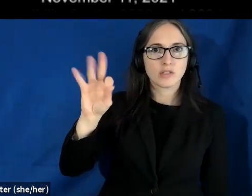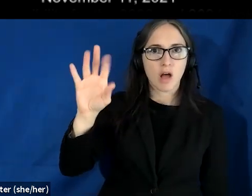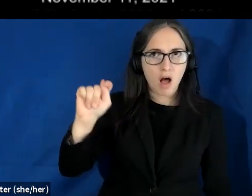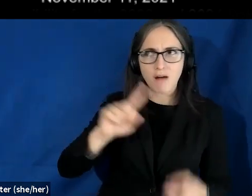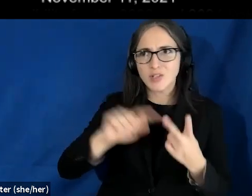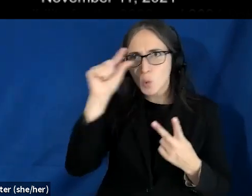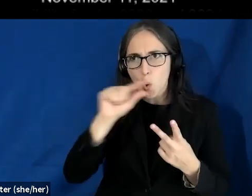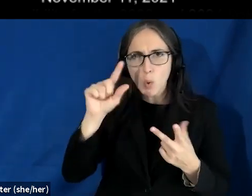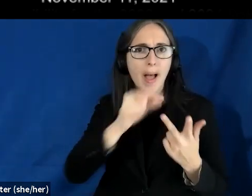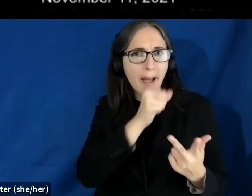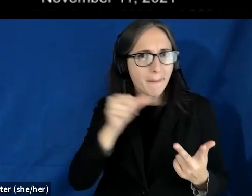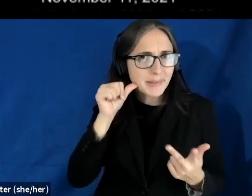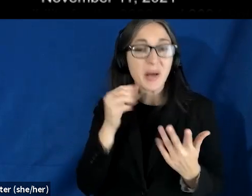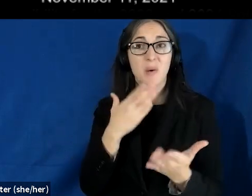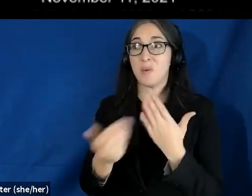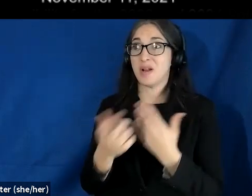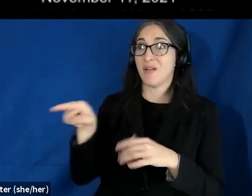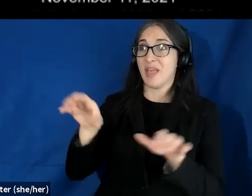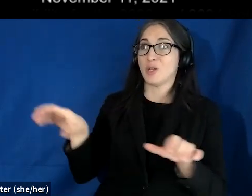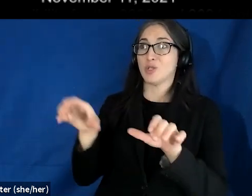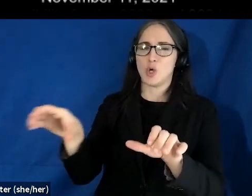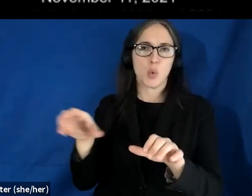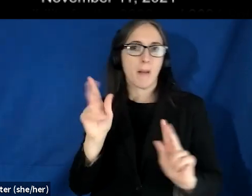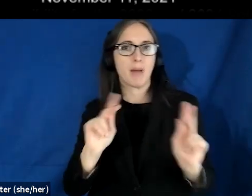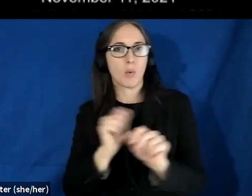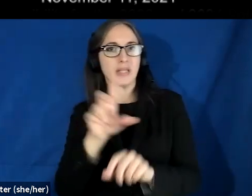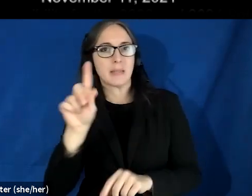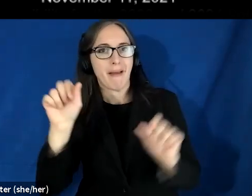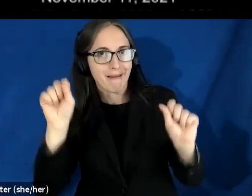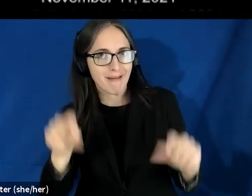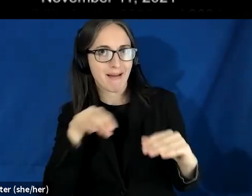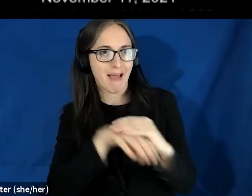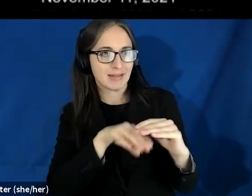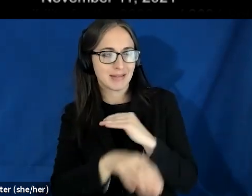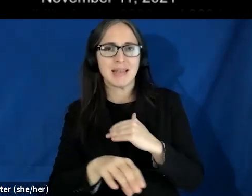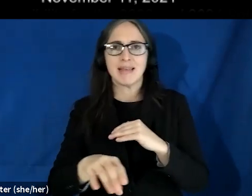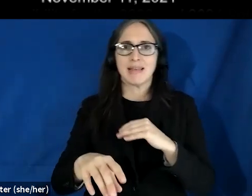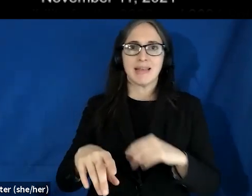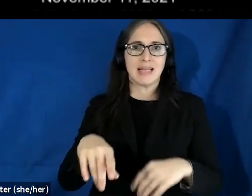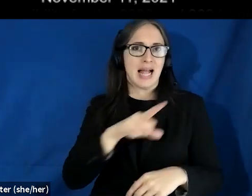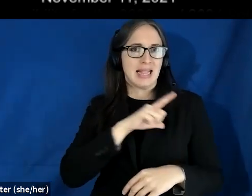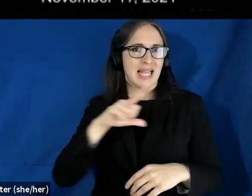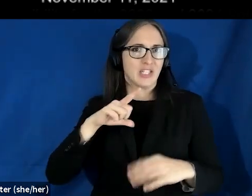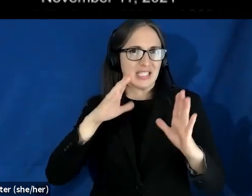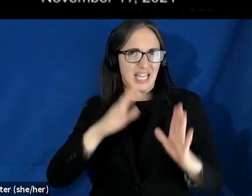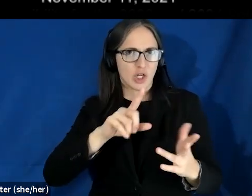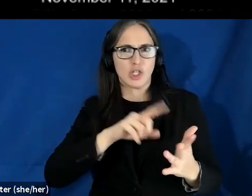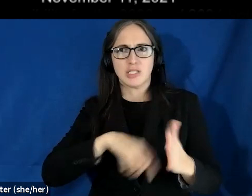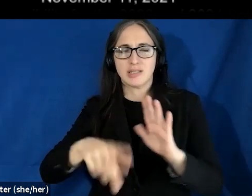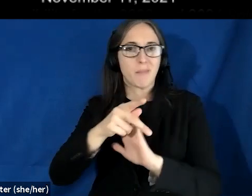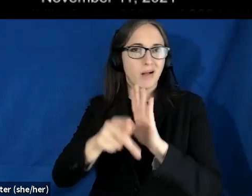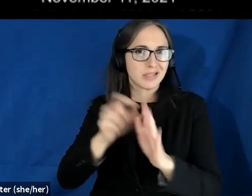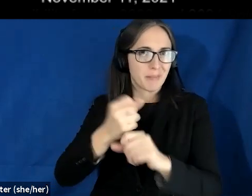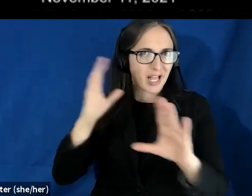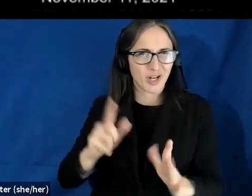doing accessible to people with disabilities. Legislators, policymakers, funding agencies, you name it. And what we found is some stakeholders